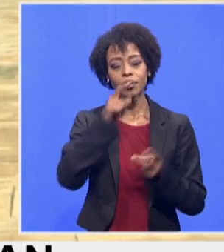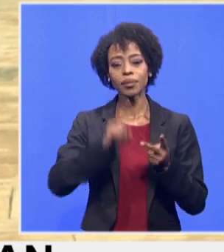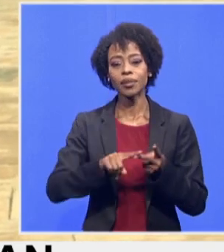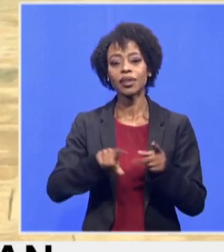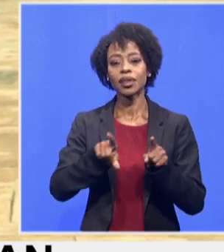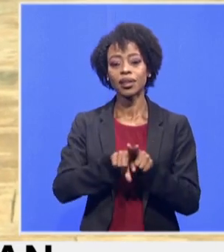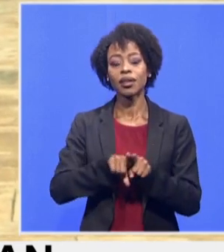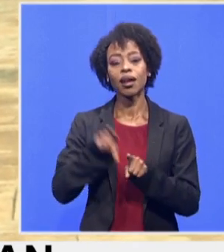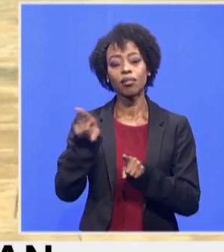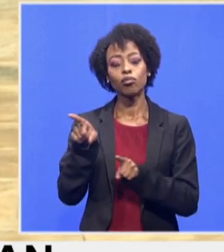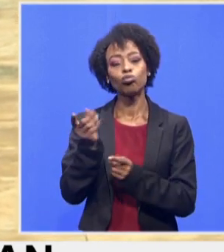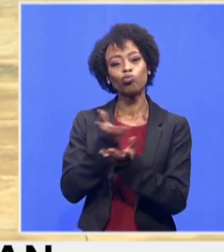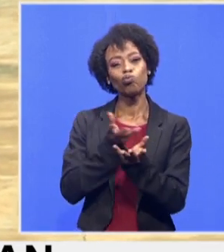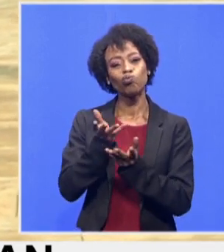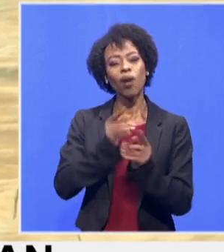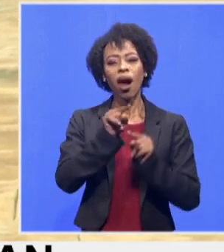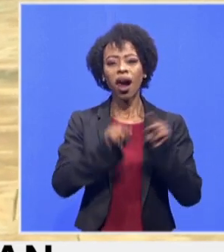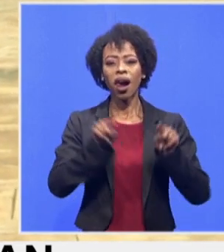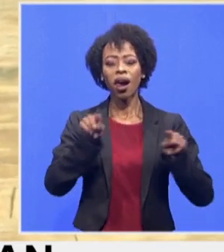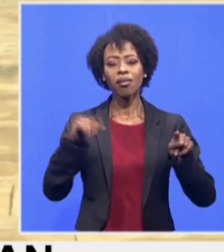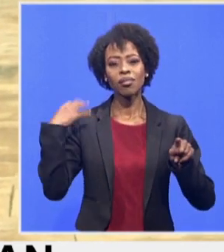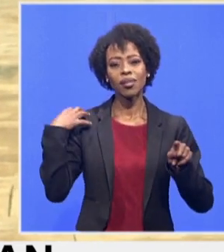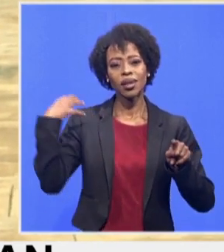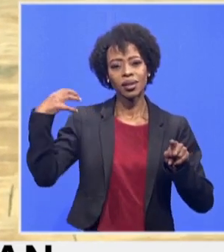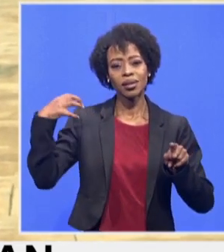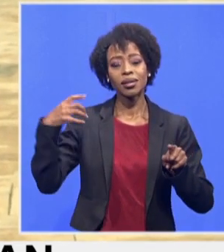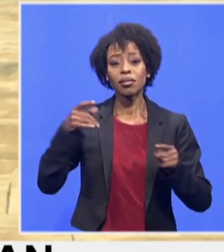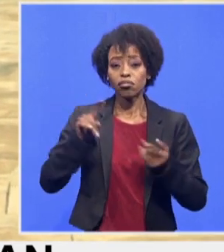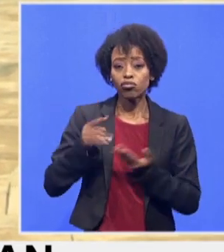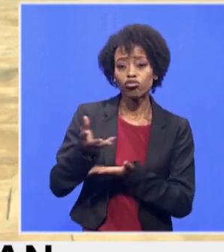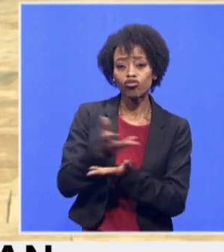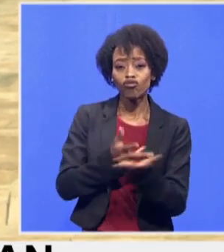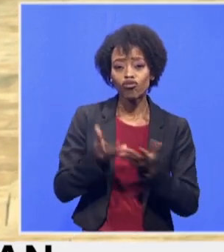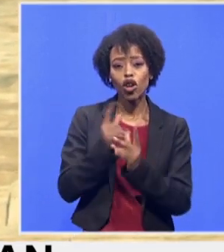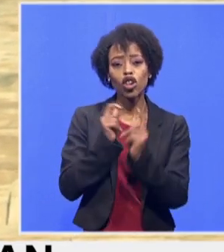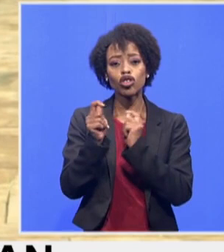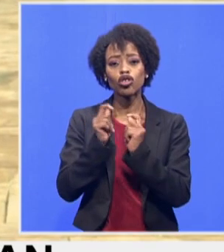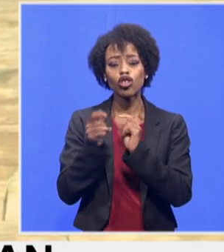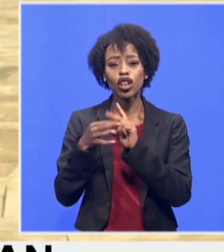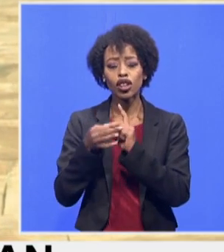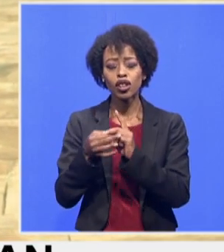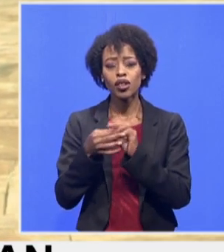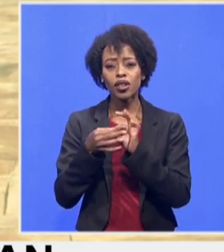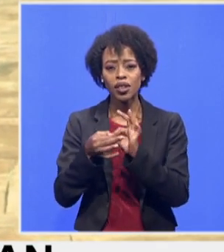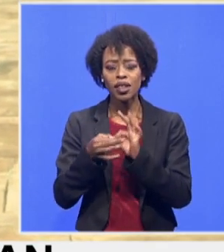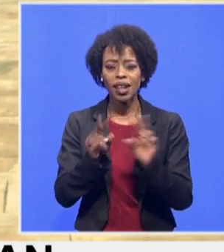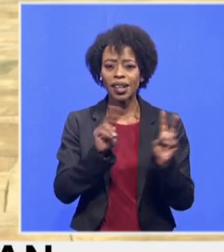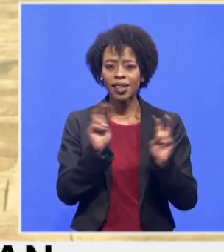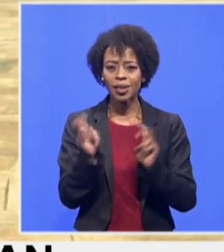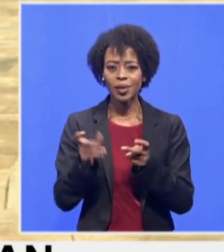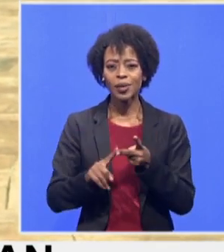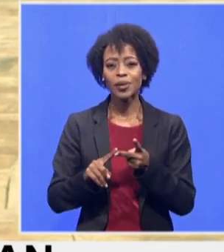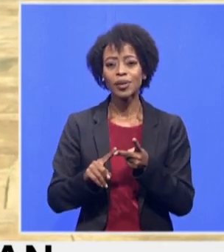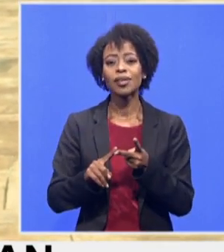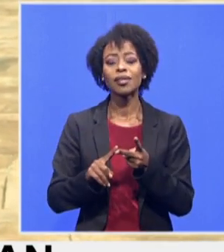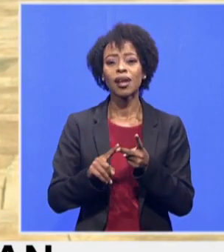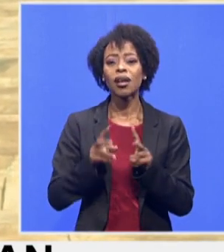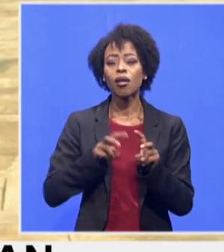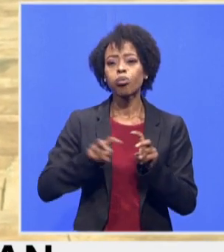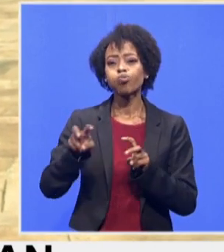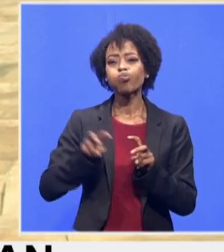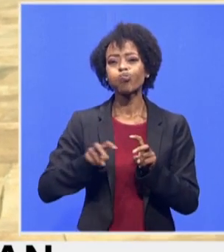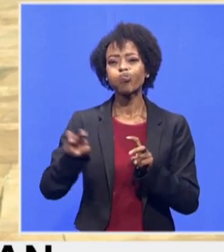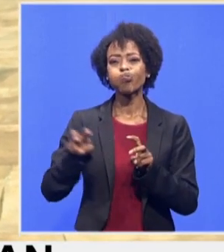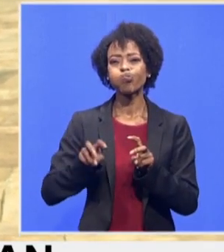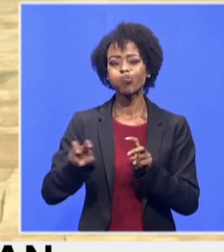the bilateral talks between various ministers that will be discussing trade relations, issues also emanating of immigration, as we will